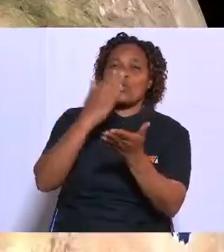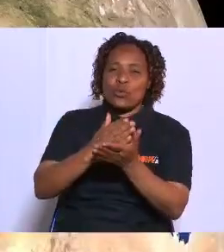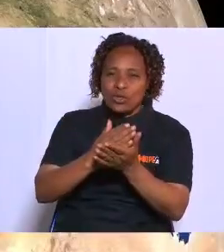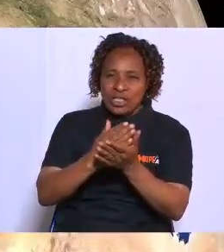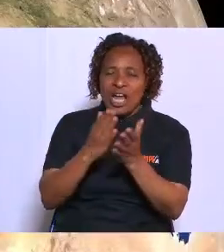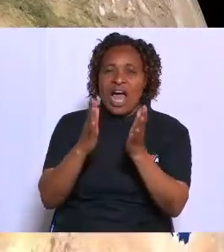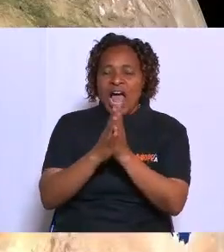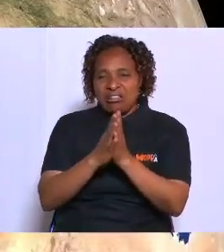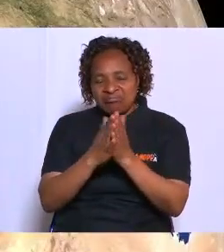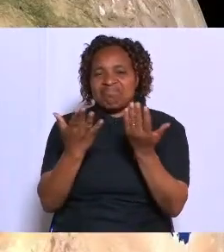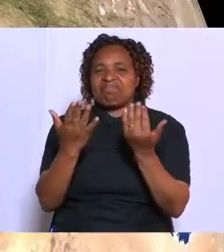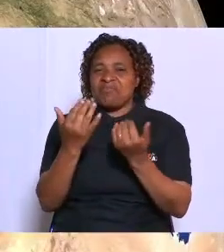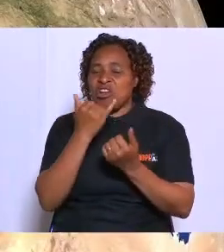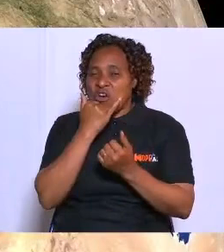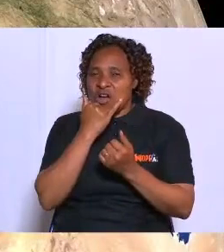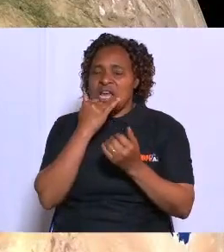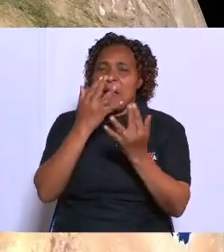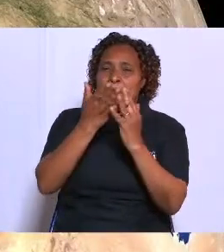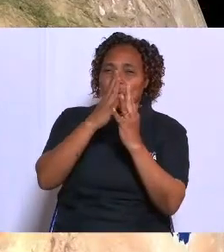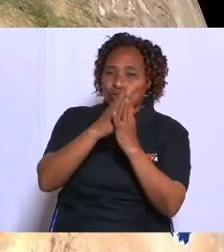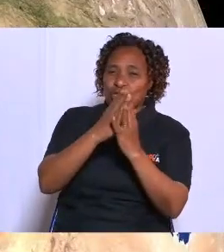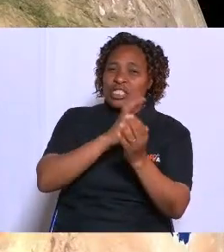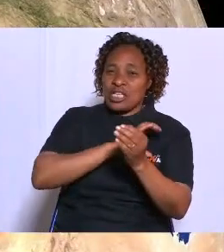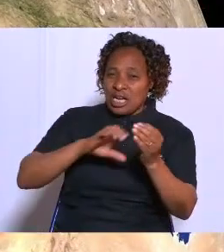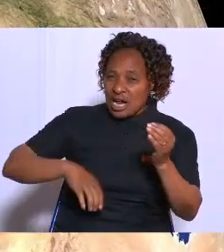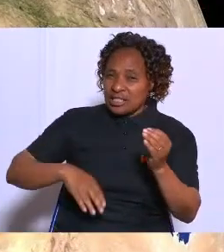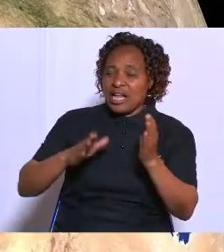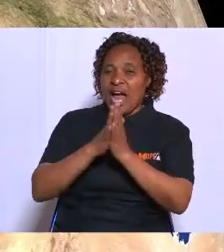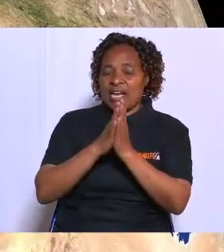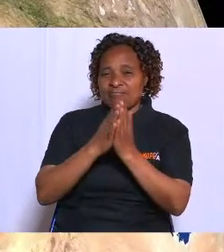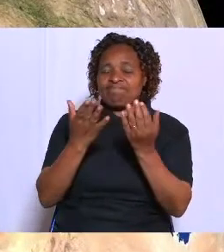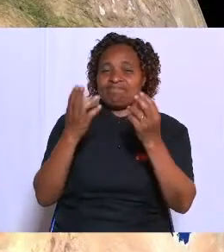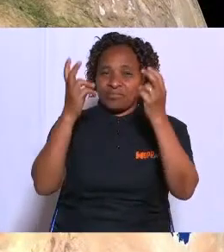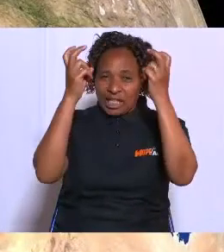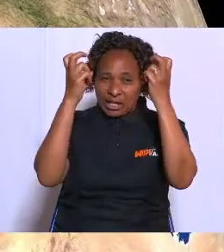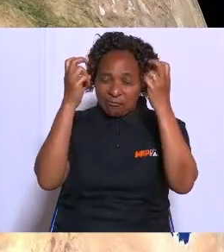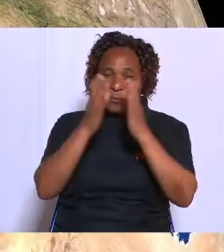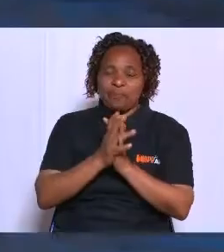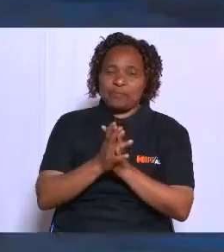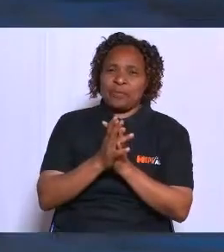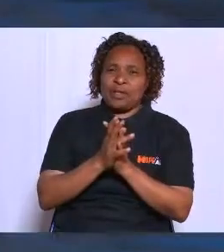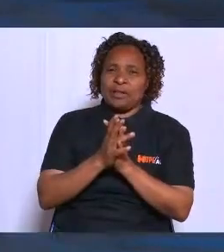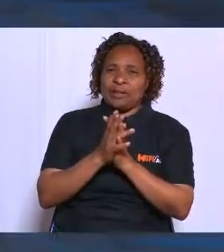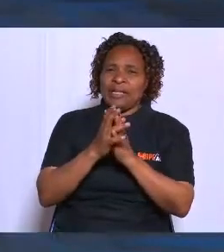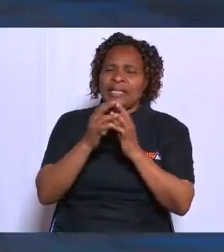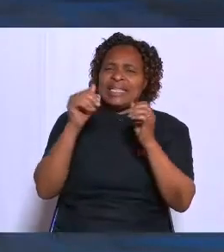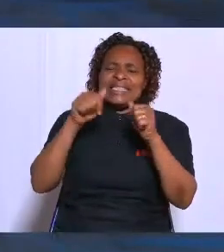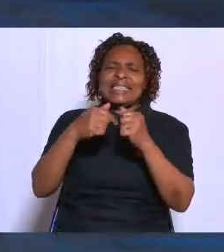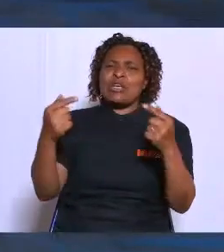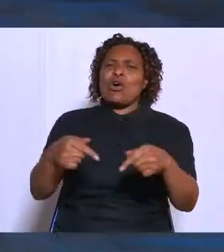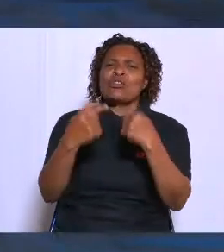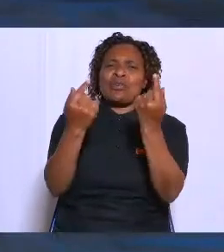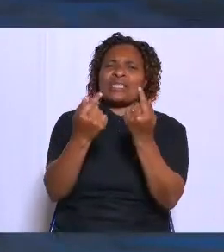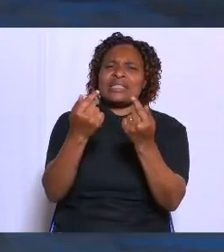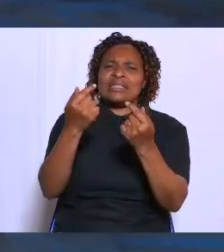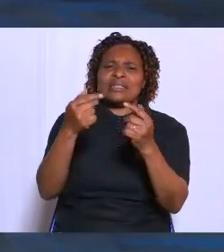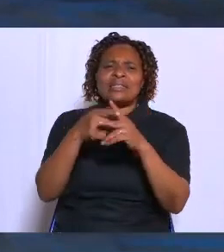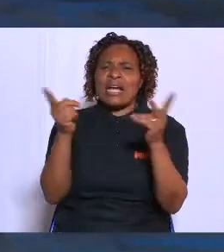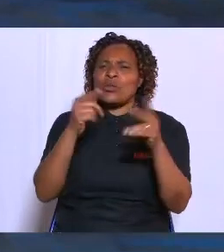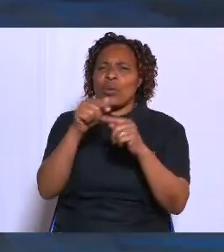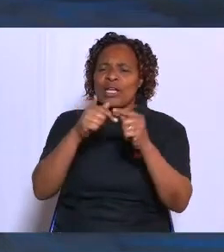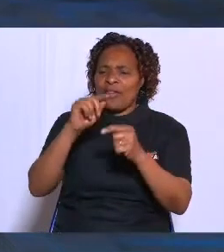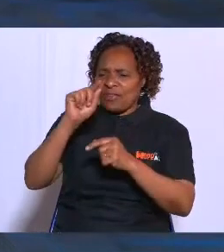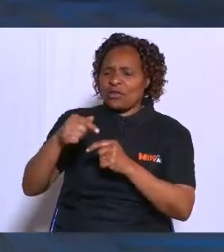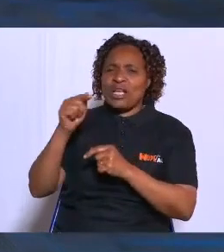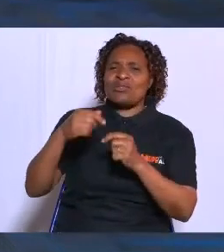error between Christ and Satan this conflict began thousands of years